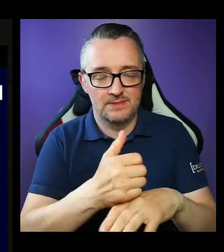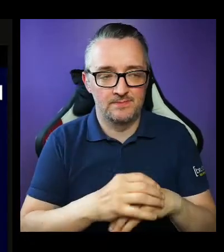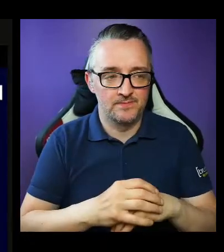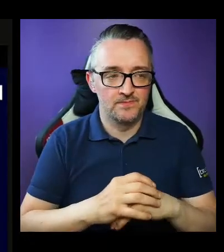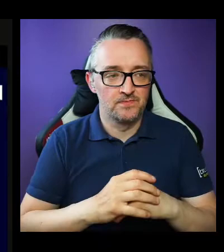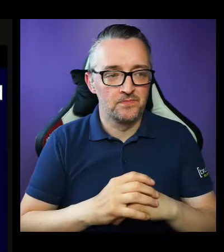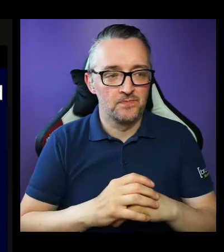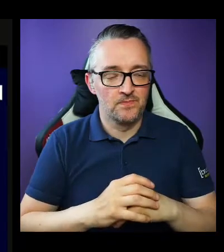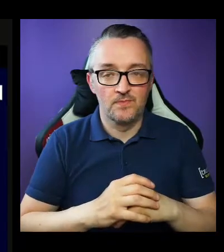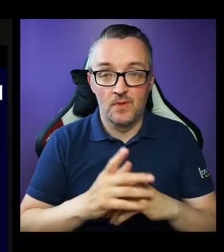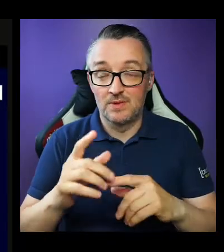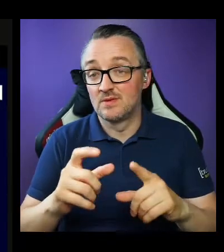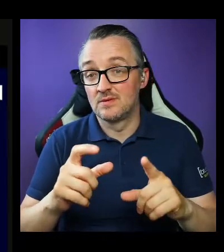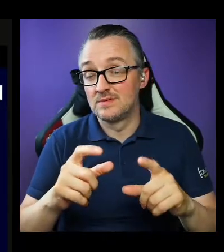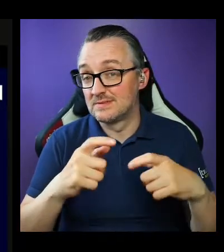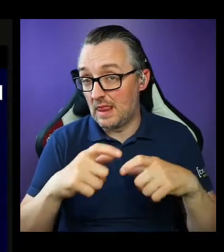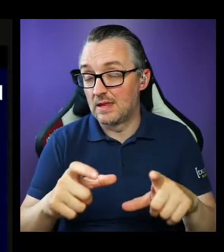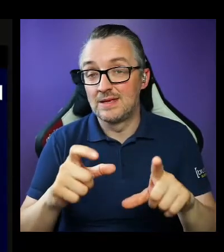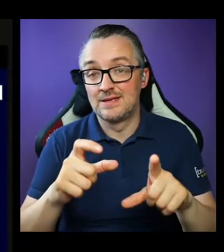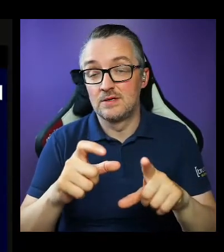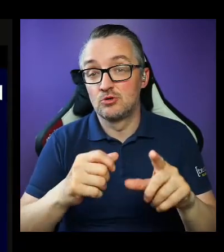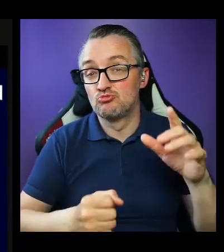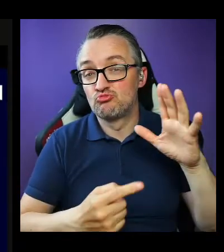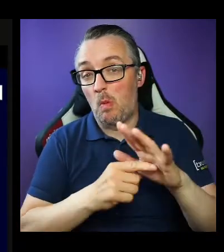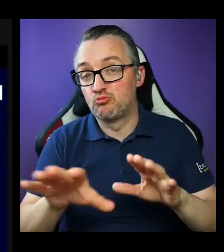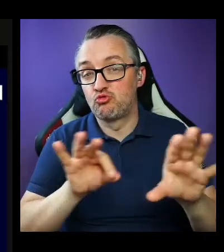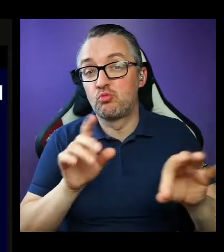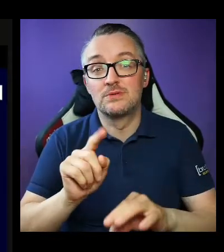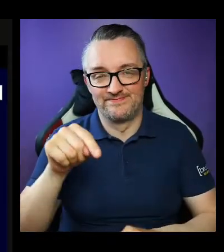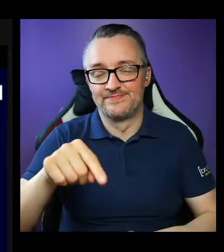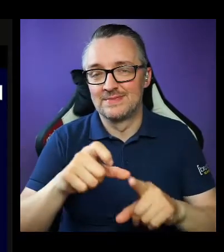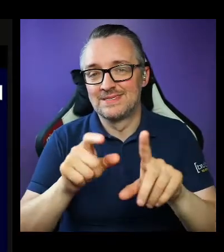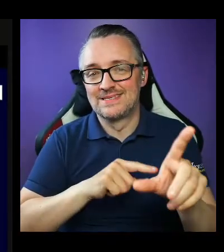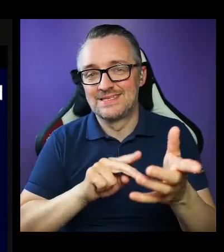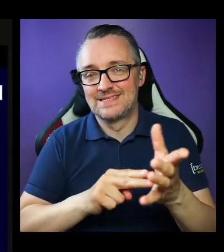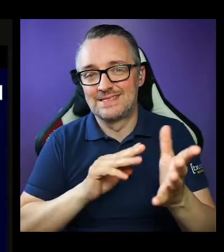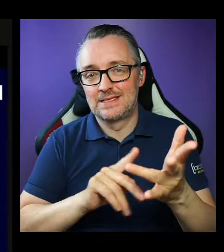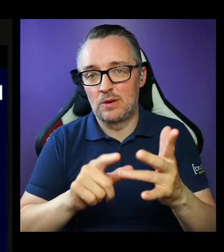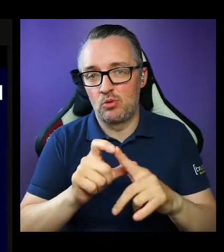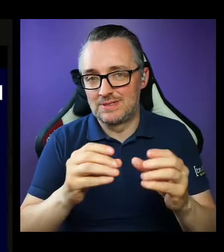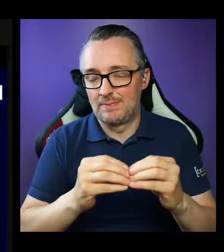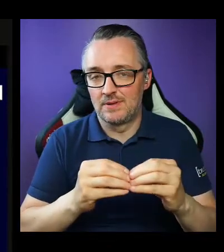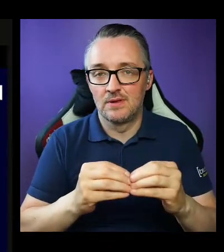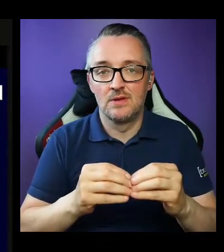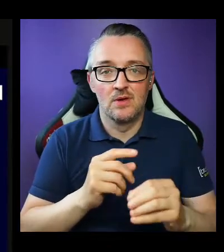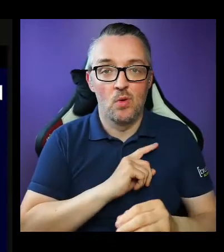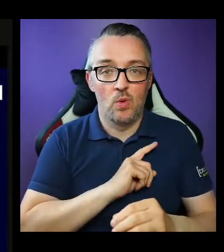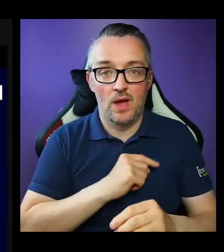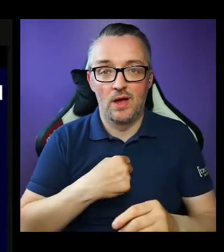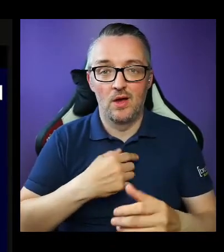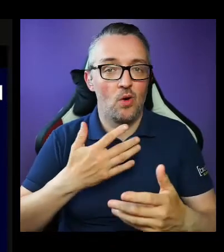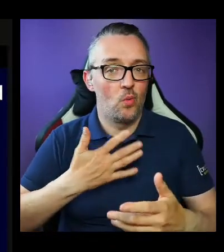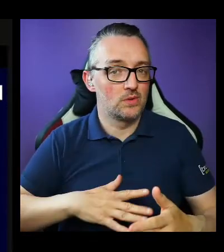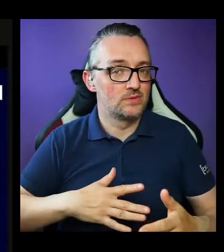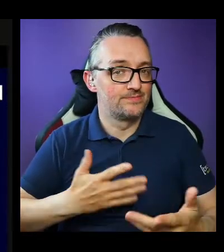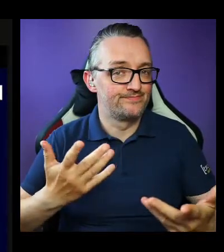But still, DynamoDB, it's our top choice when it comes to operational databases, and that's why I want us to